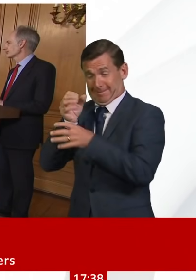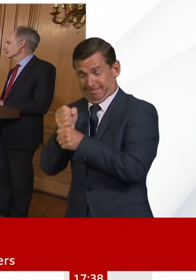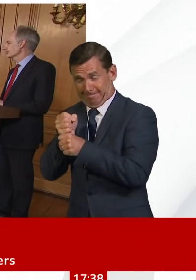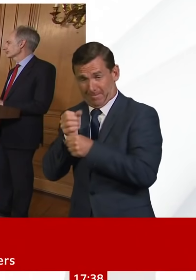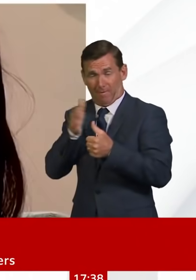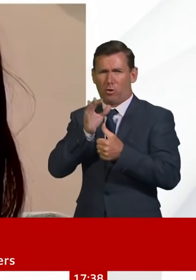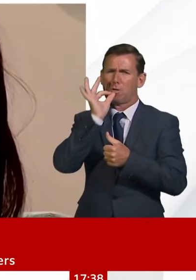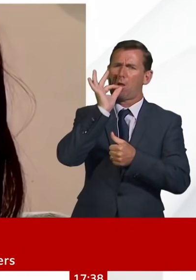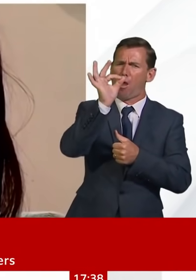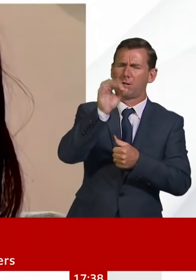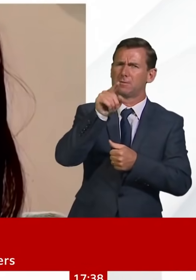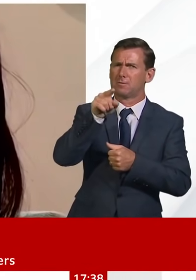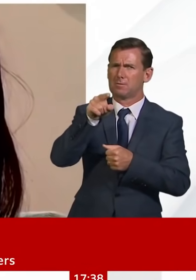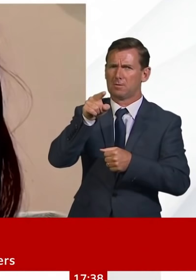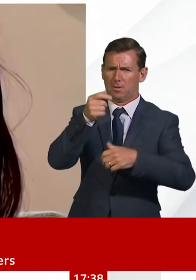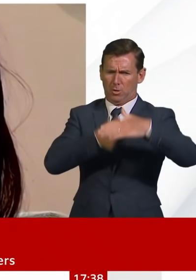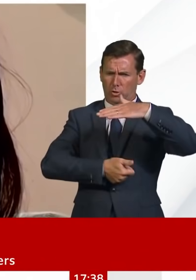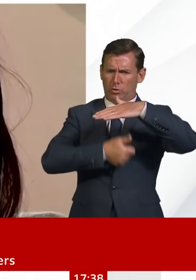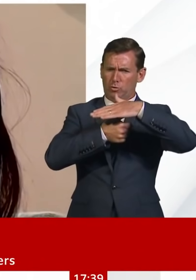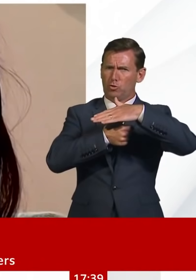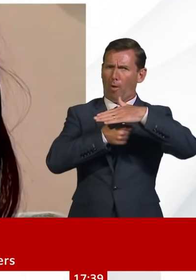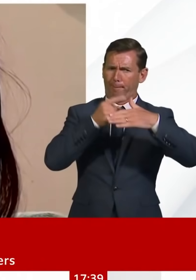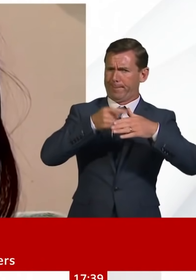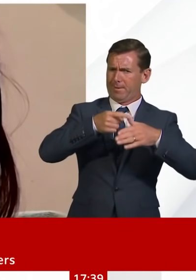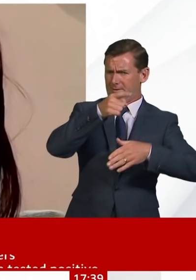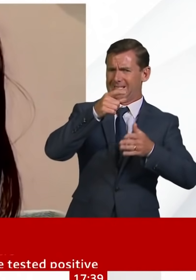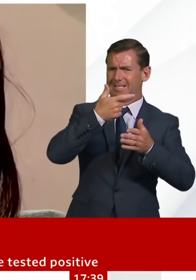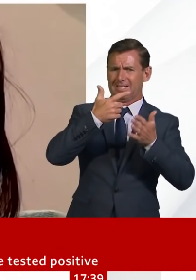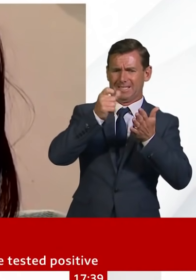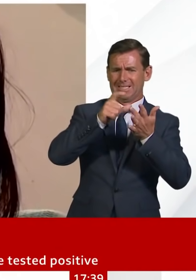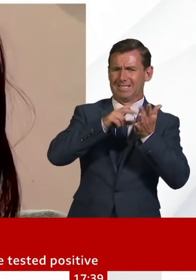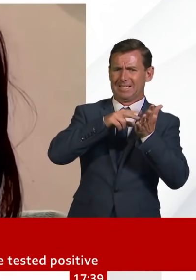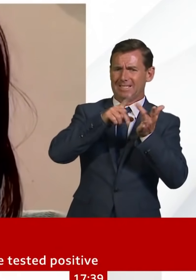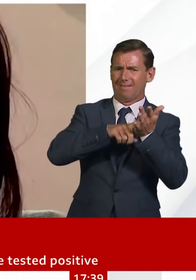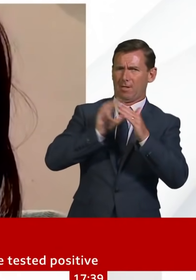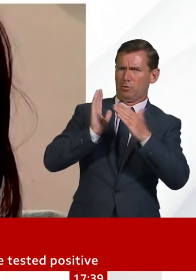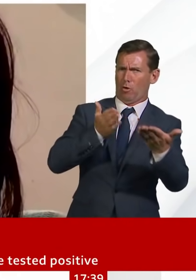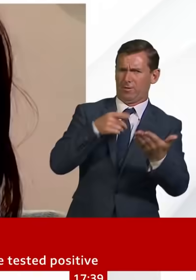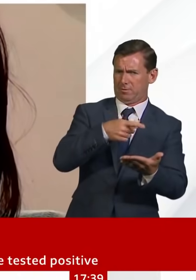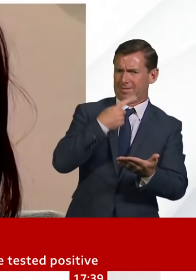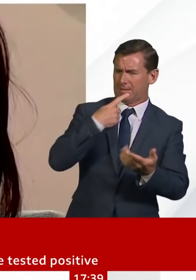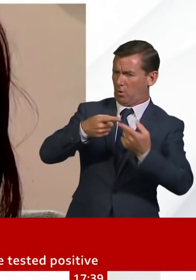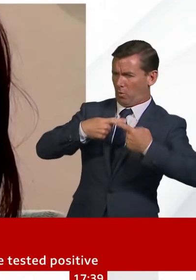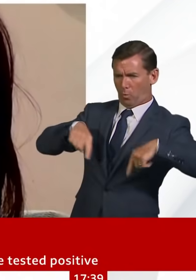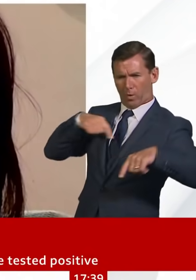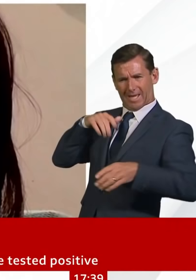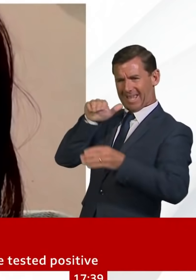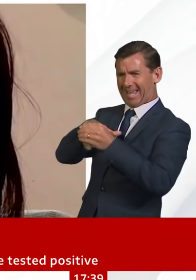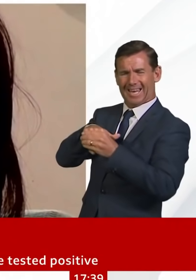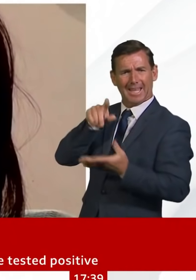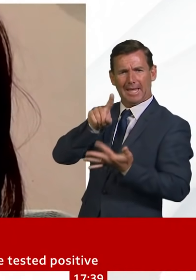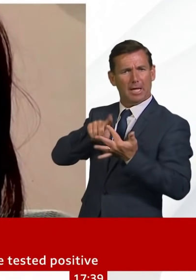diplomat at the Foreign Office says we're not in the EU PPE scheme and that the decision not to take part was a political